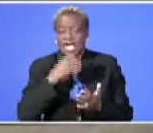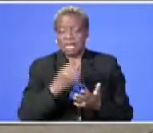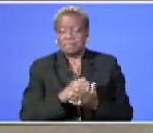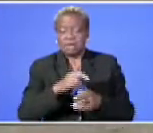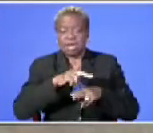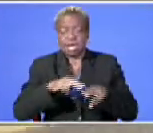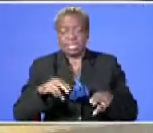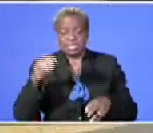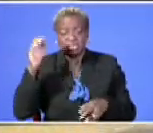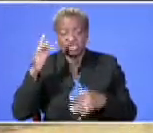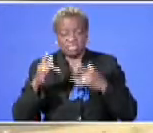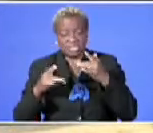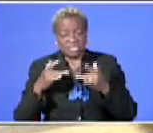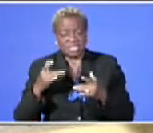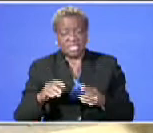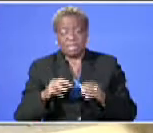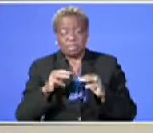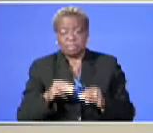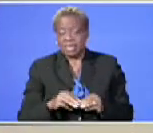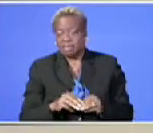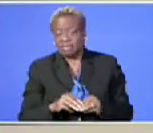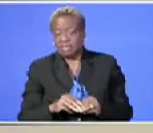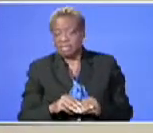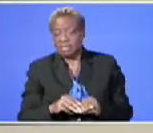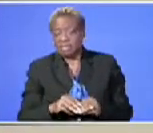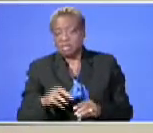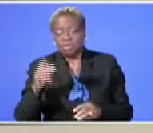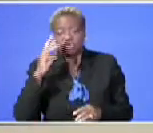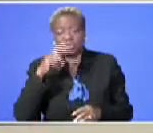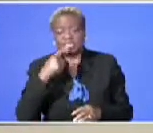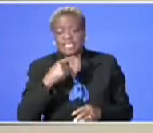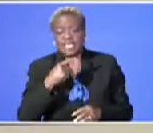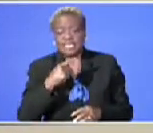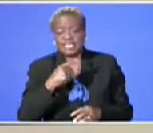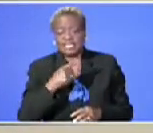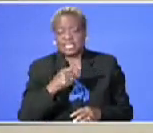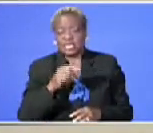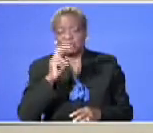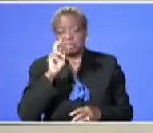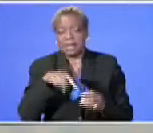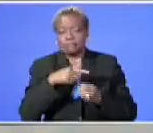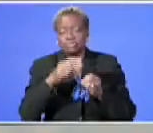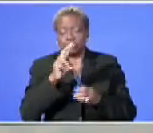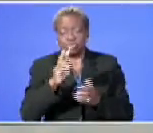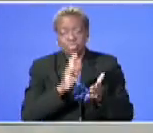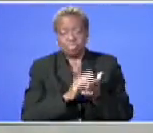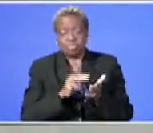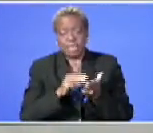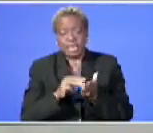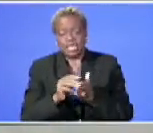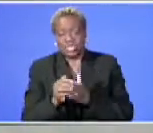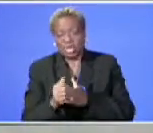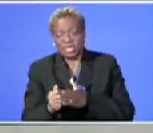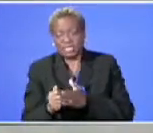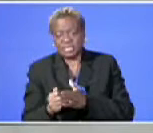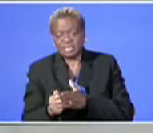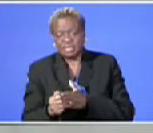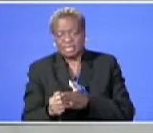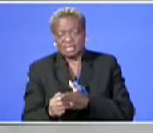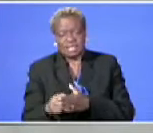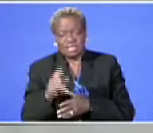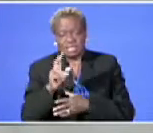concerns over the status of the country's foreign reserves, Roll says those are just about $2 billion. There is no immediate